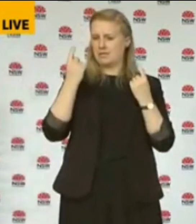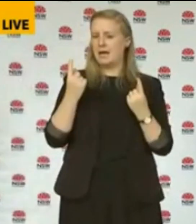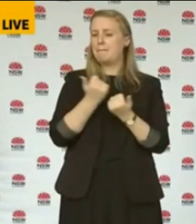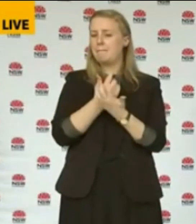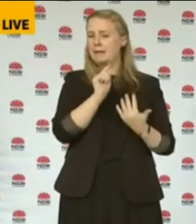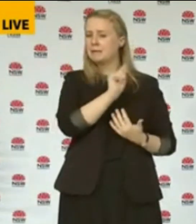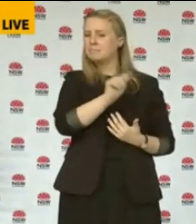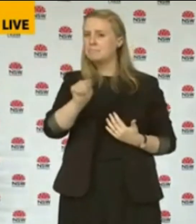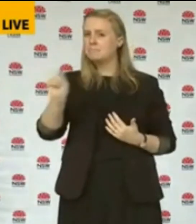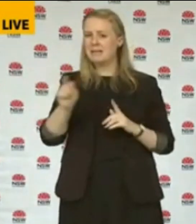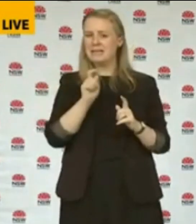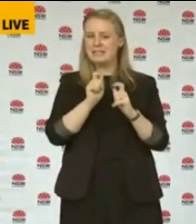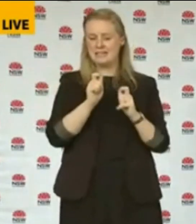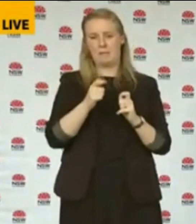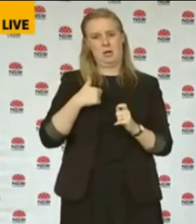check.